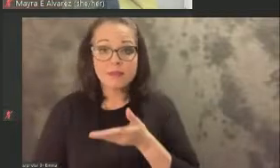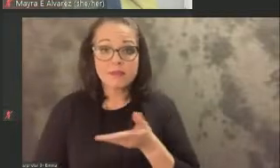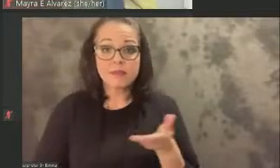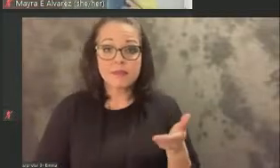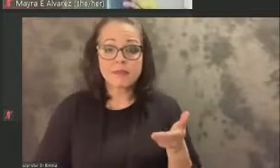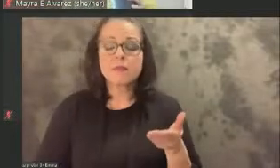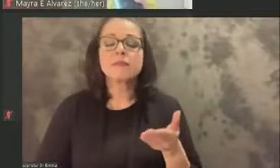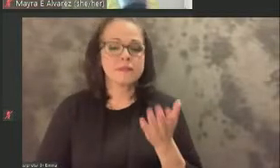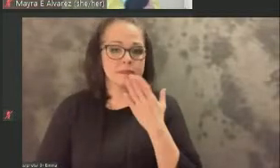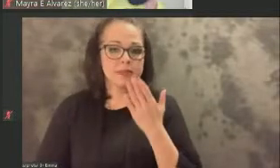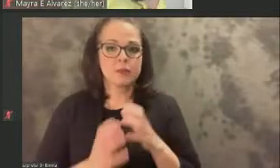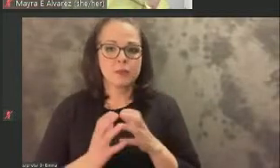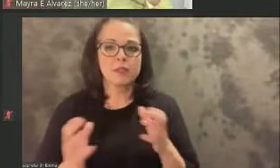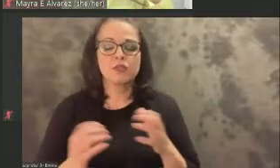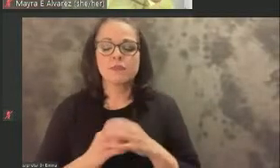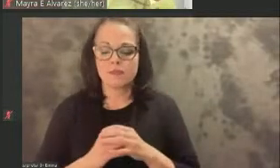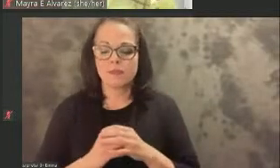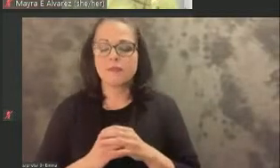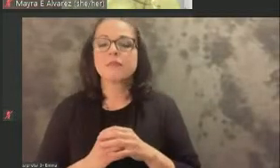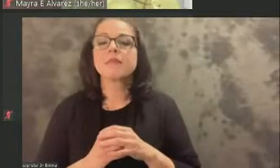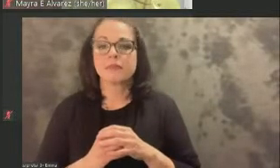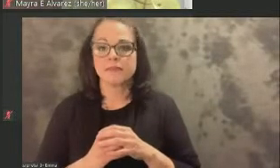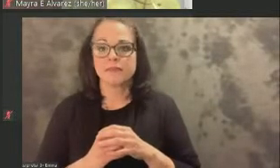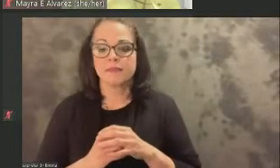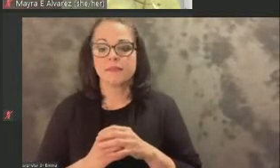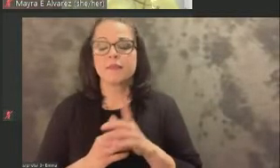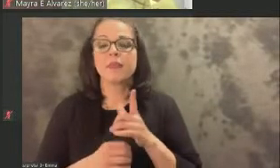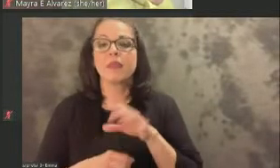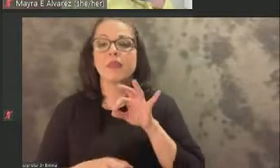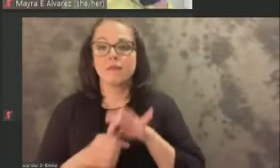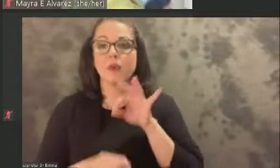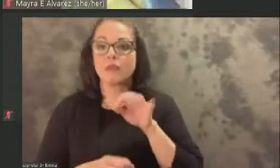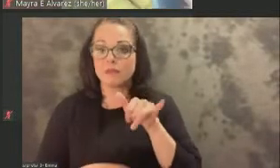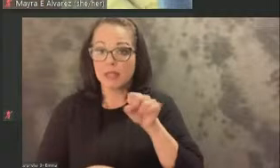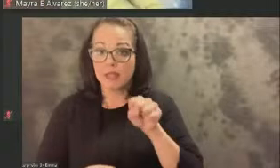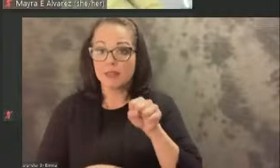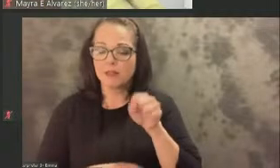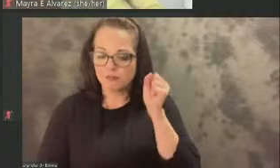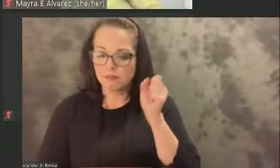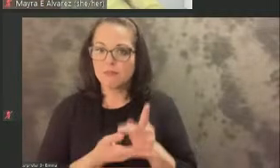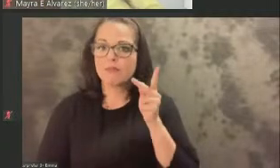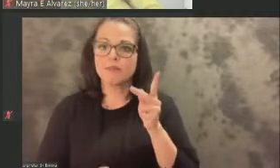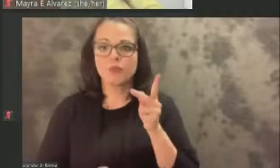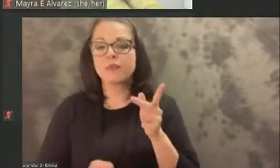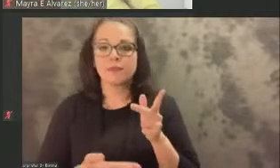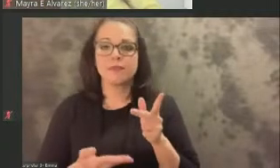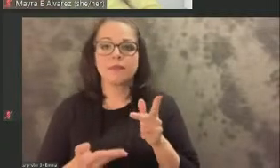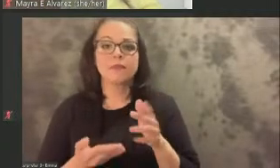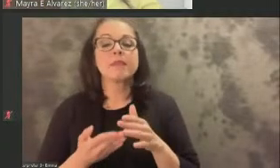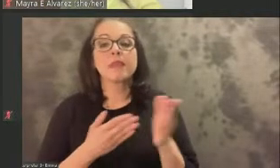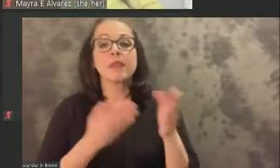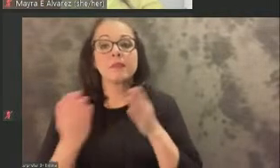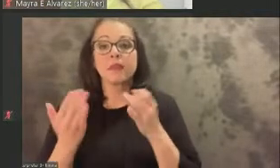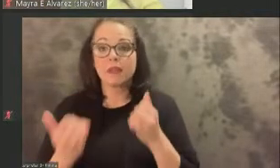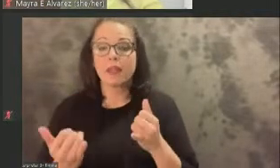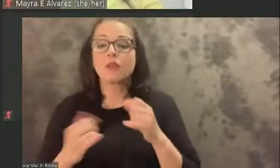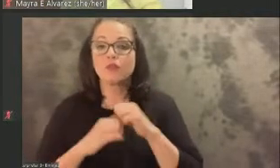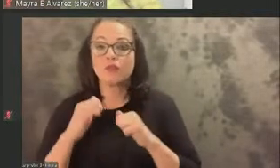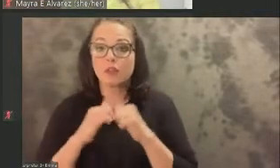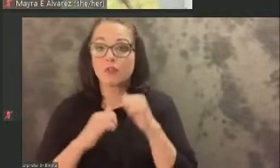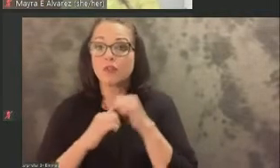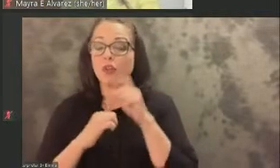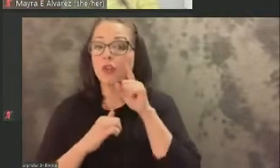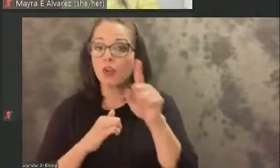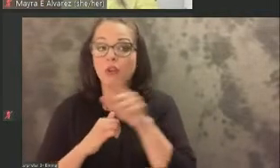Thank you so much. I vote yes. It carries. Turning next to the Structural Drivers and Xenophobia